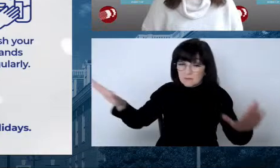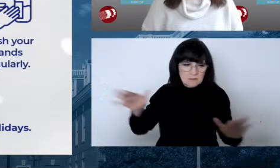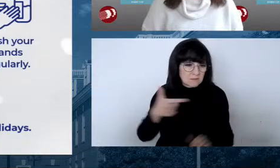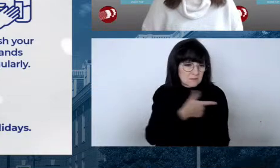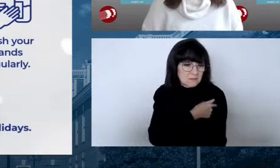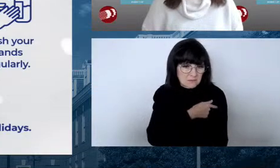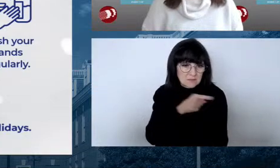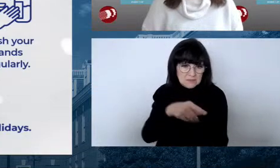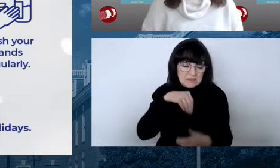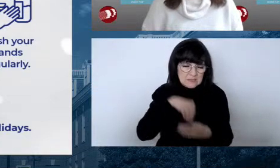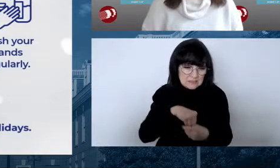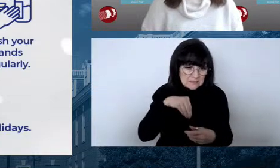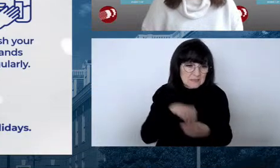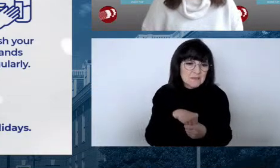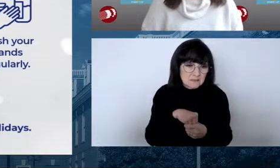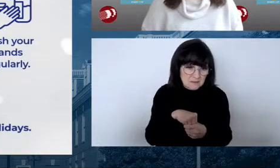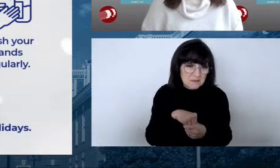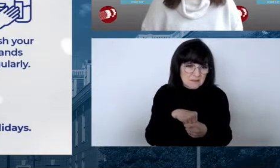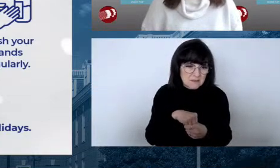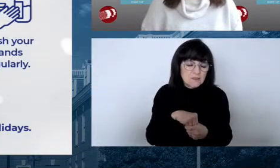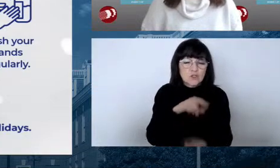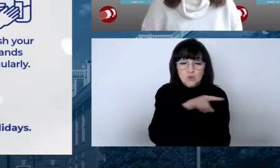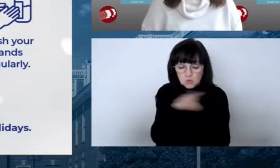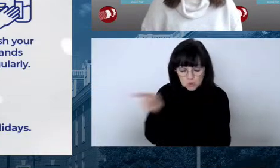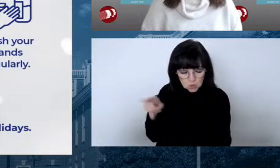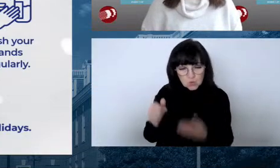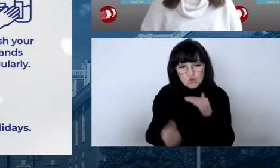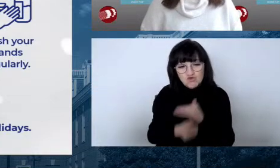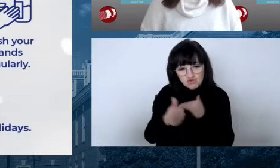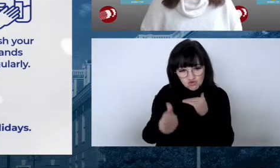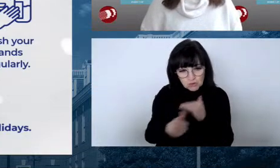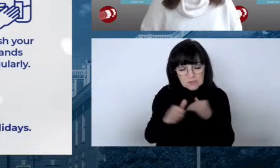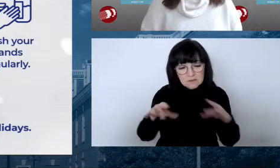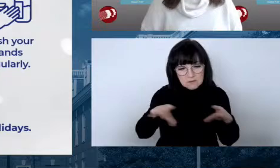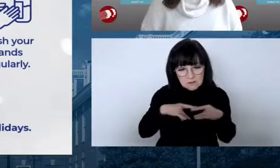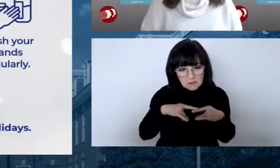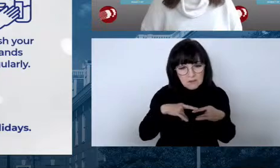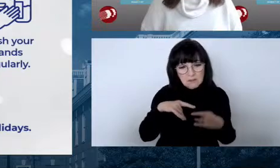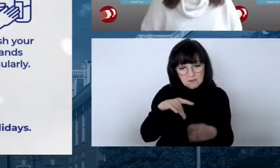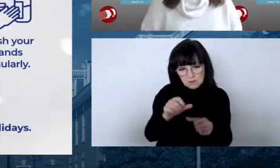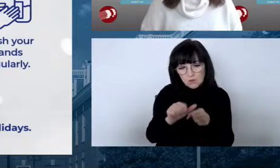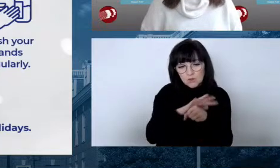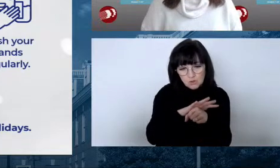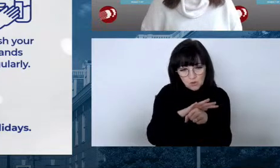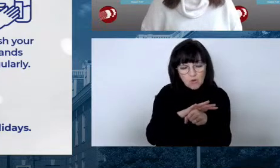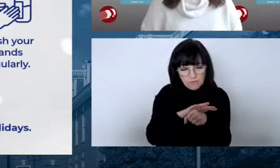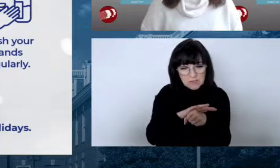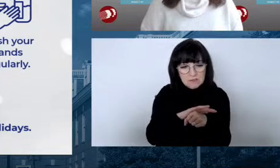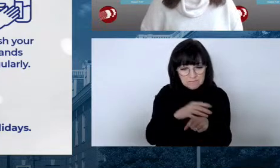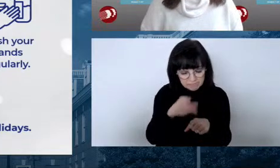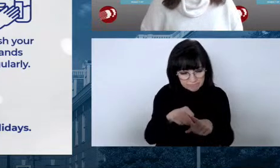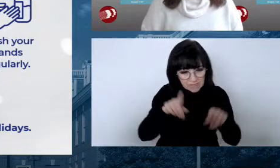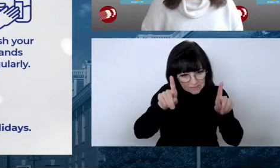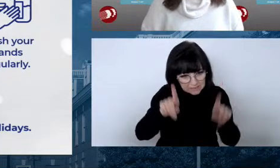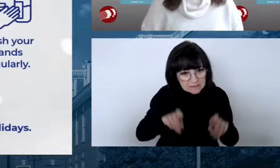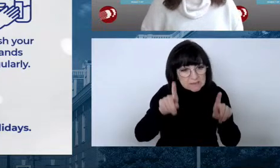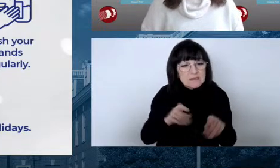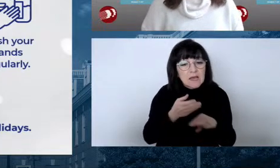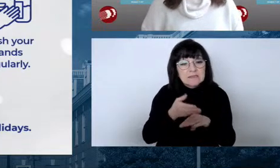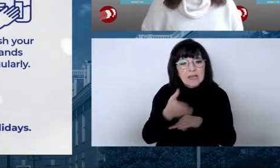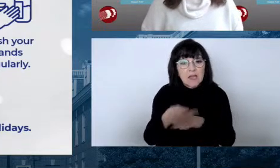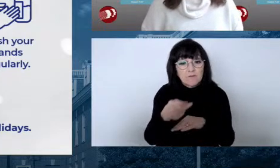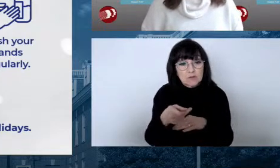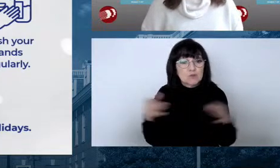indoors for any length of time. You are at risk for getting COVID. Get tested after you get together. I know that's going to